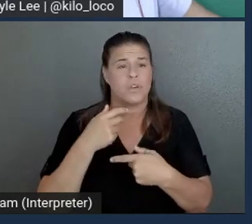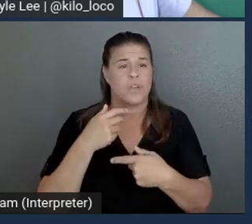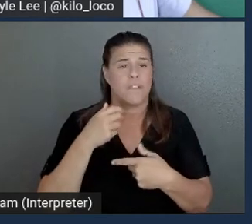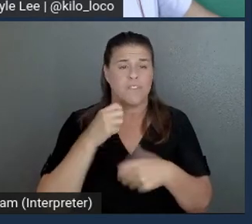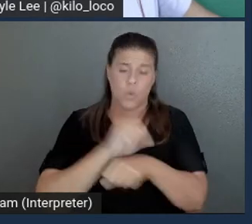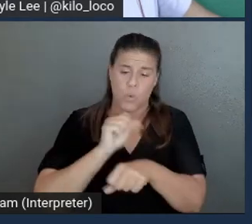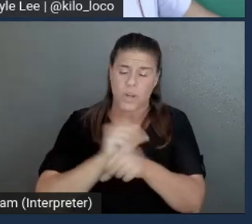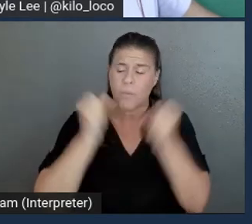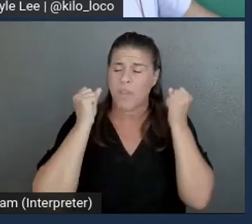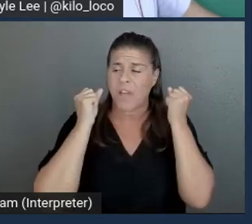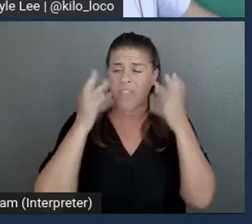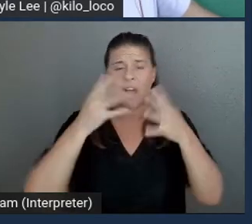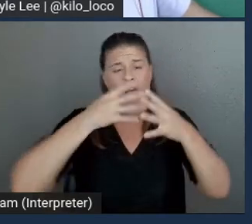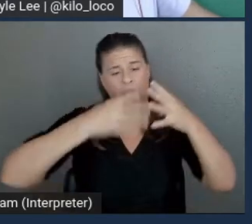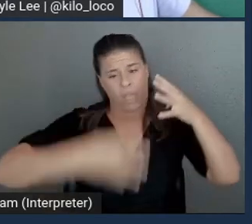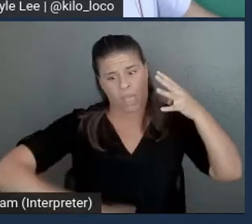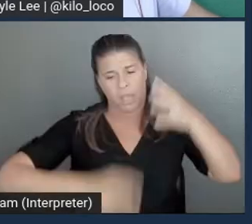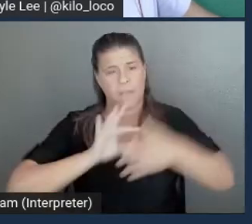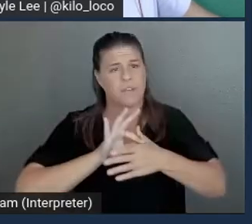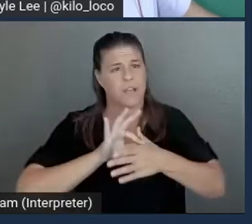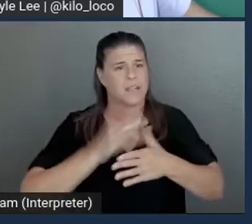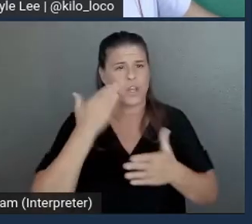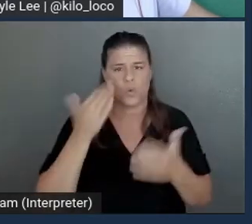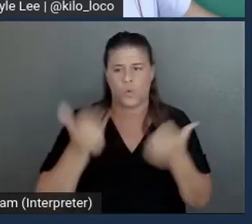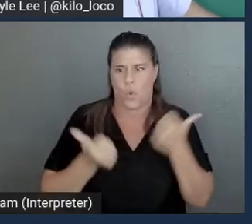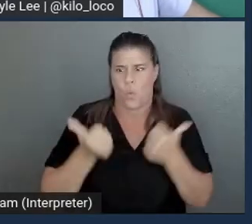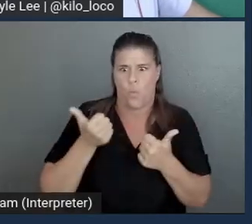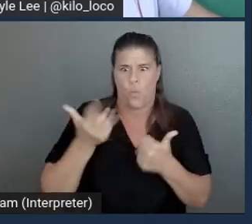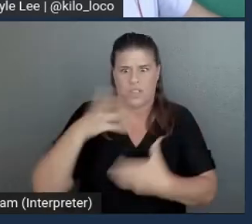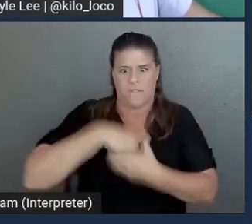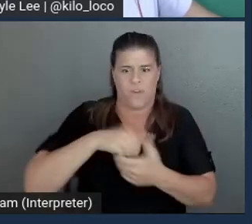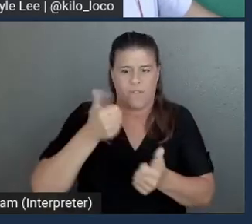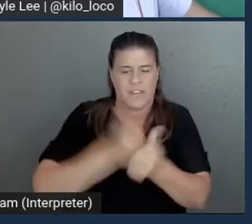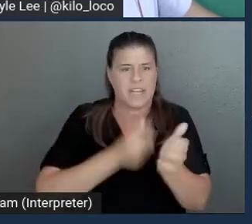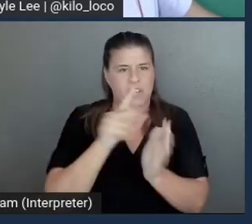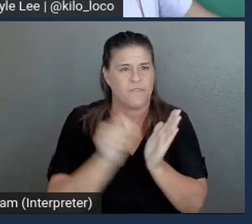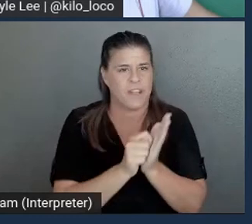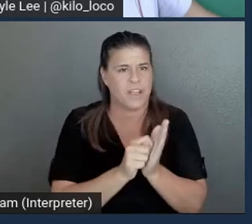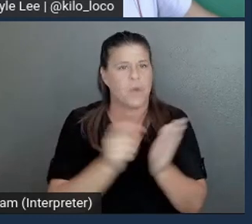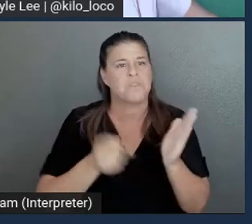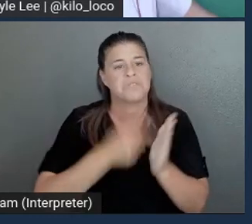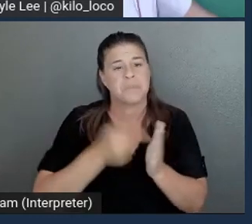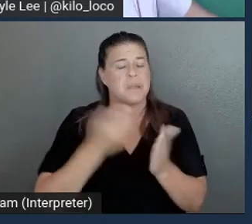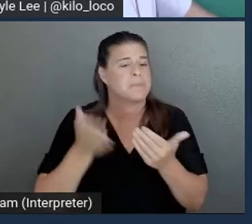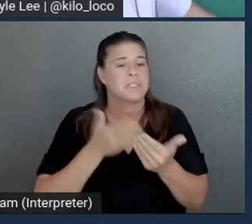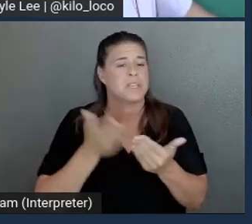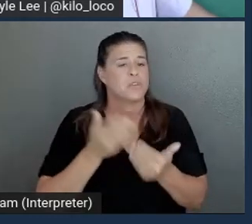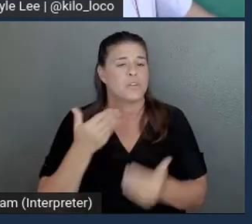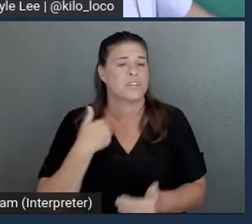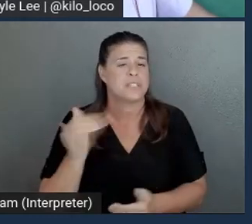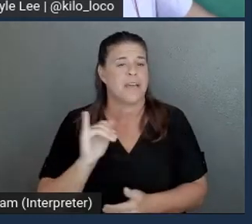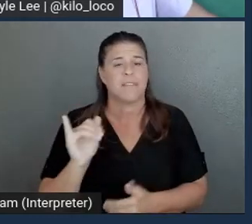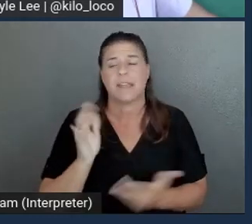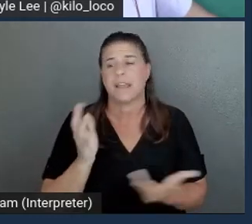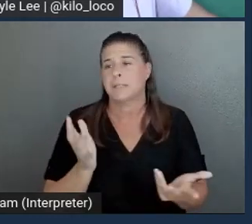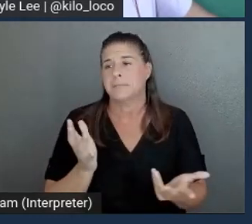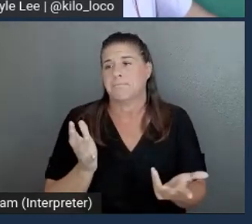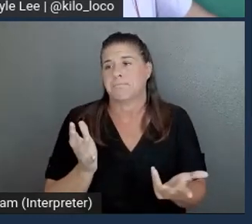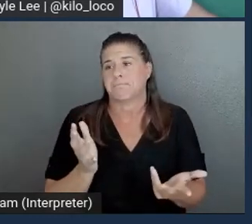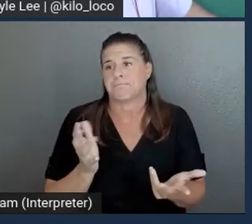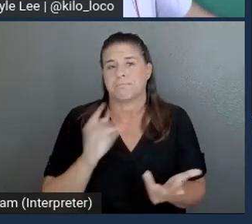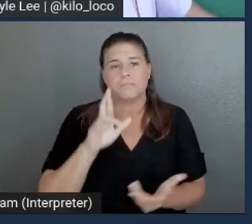of content, you might not know what's in every video, and sometimes it's easier to get just a kind of a